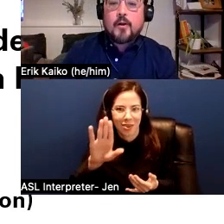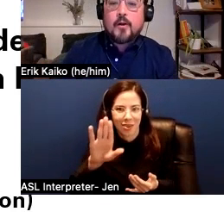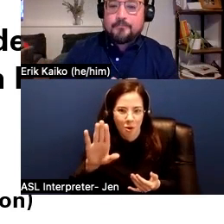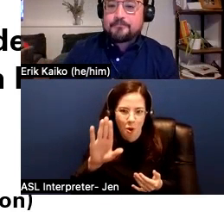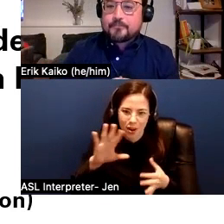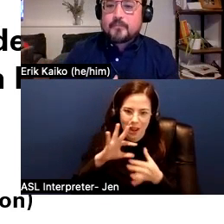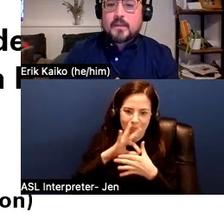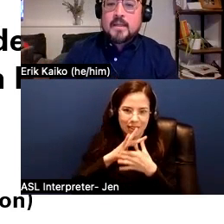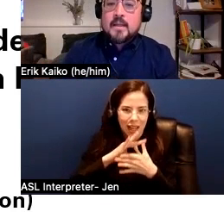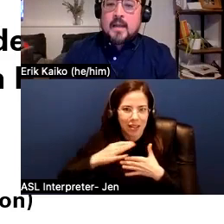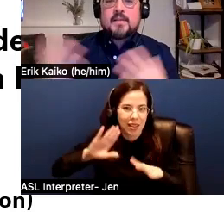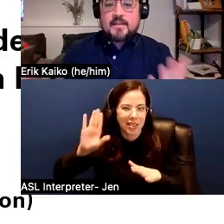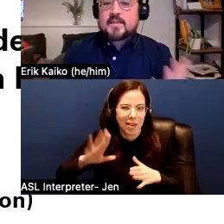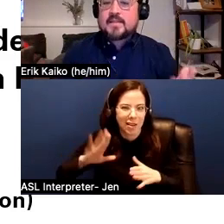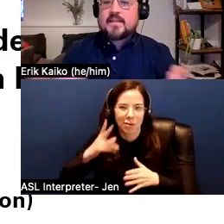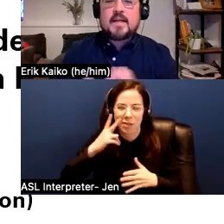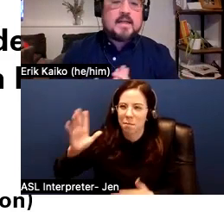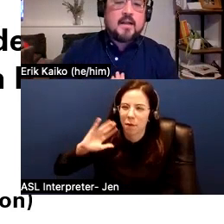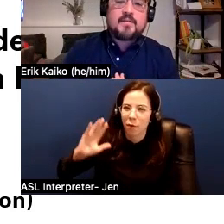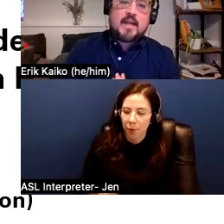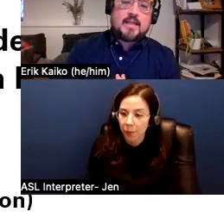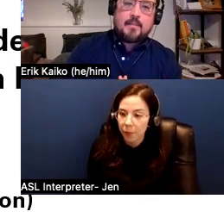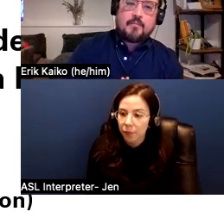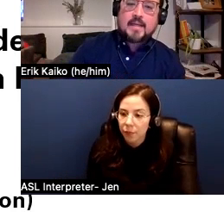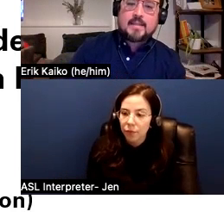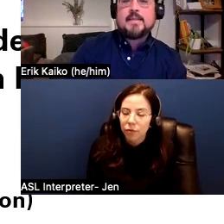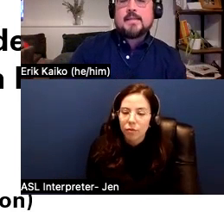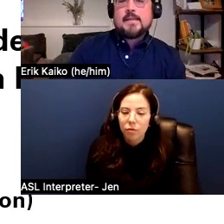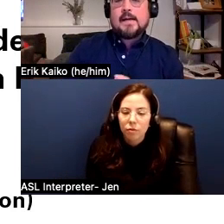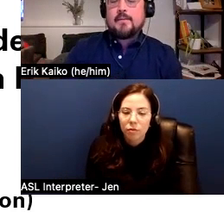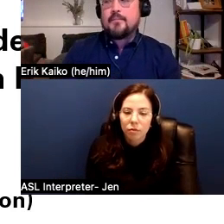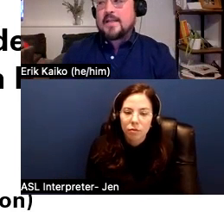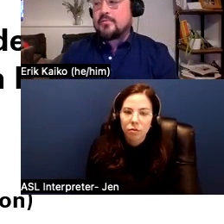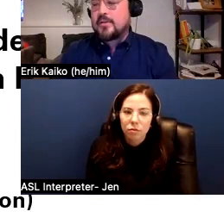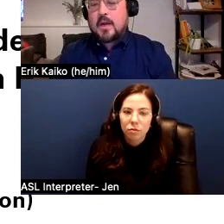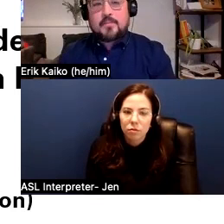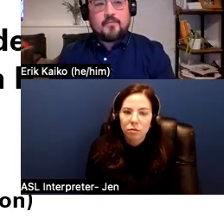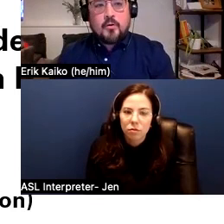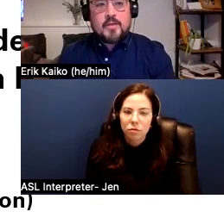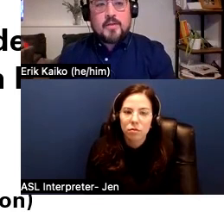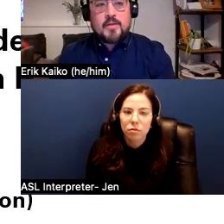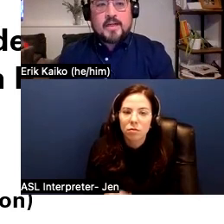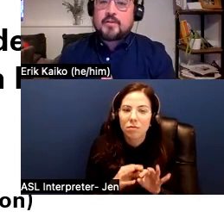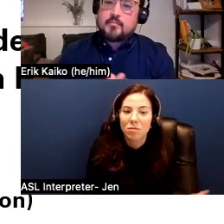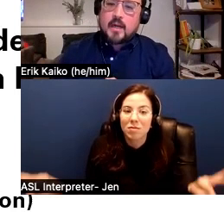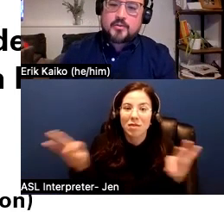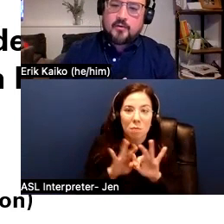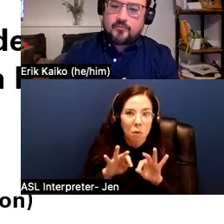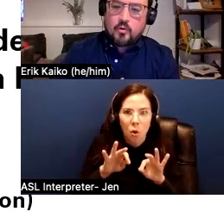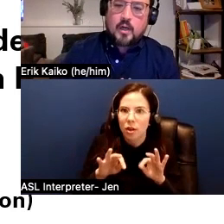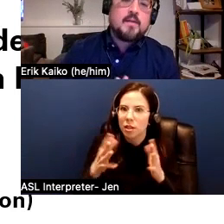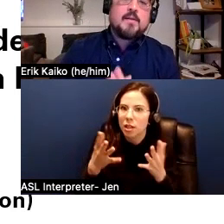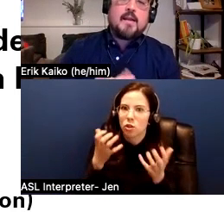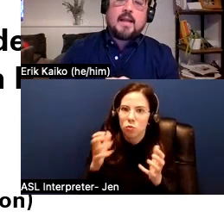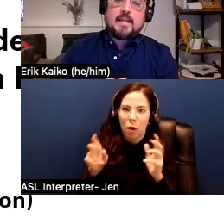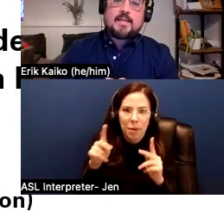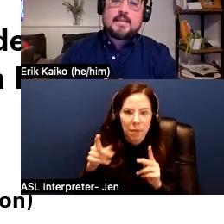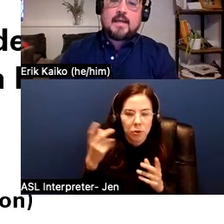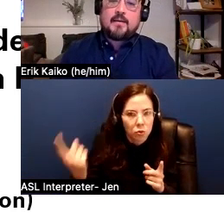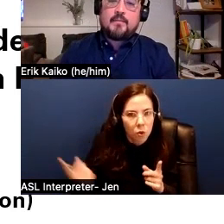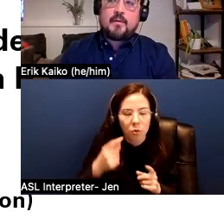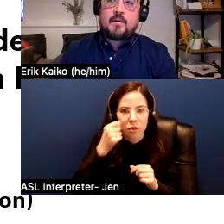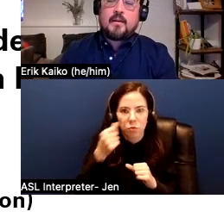before. And this is just the idea of staying top of mind. That's what these prompts are for. These reminders are for.